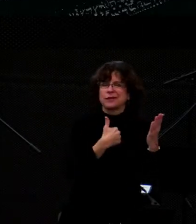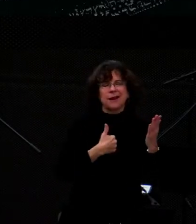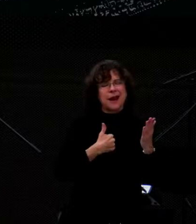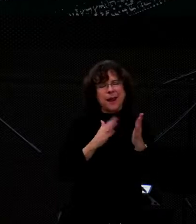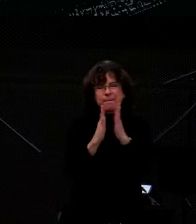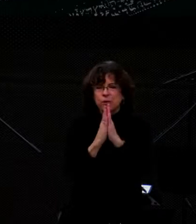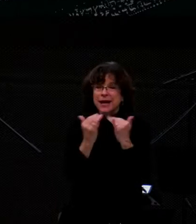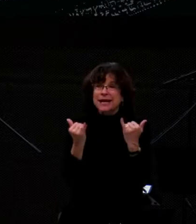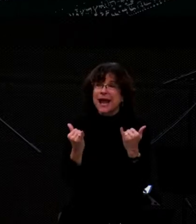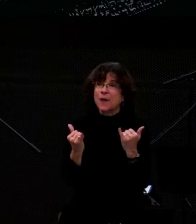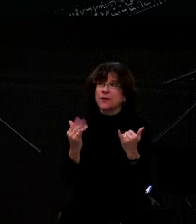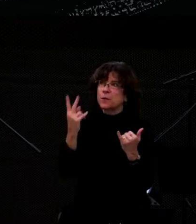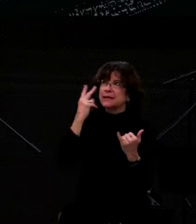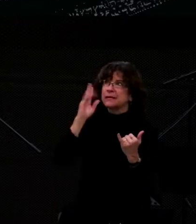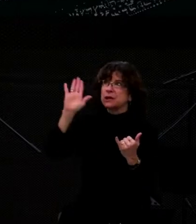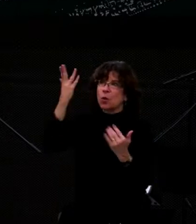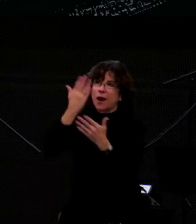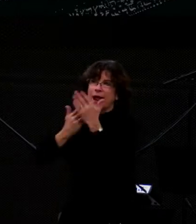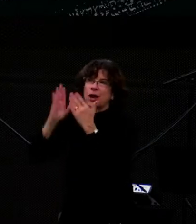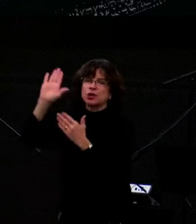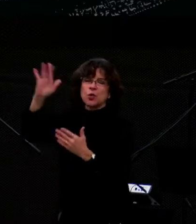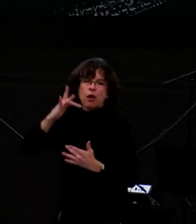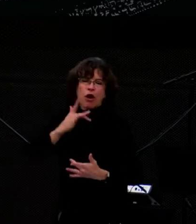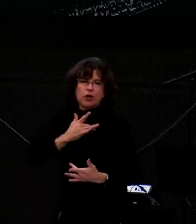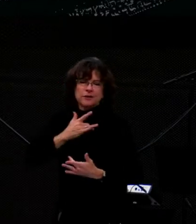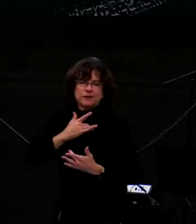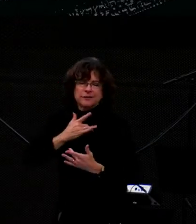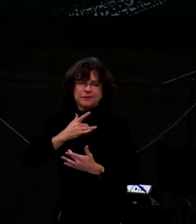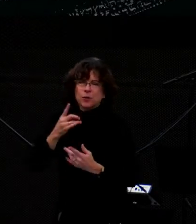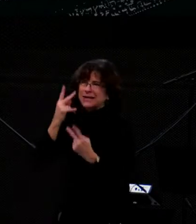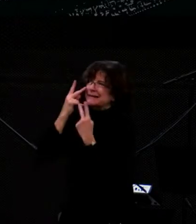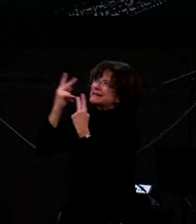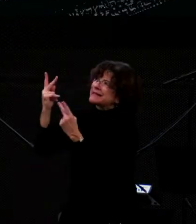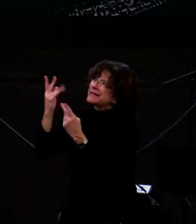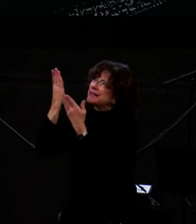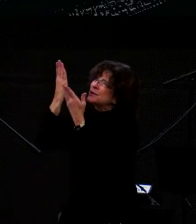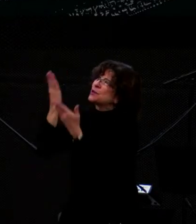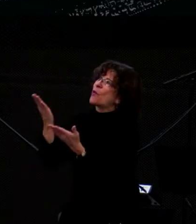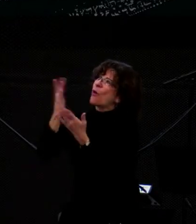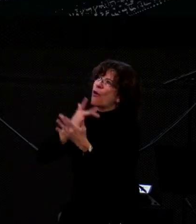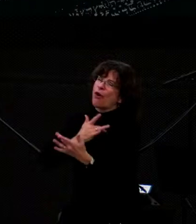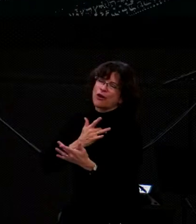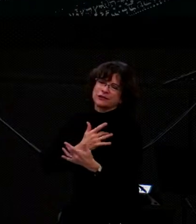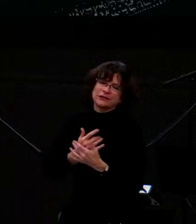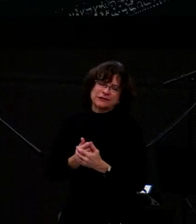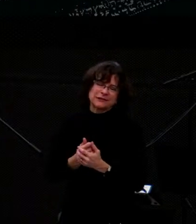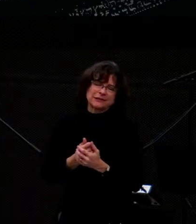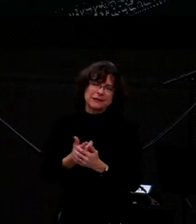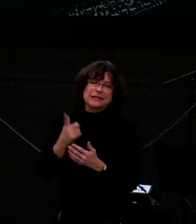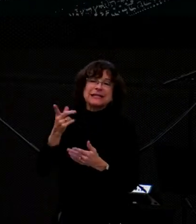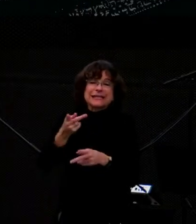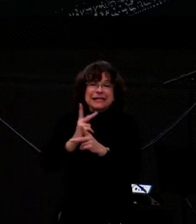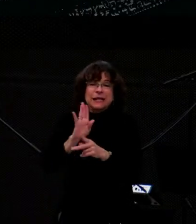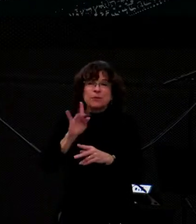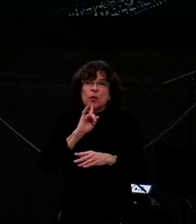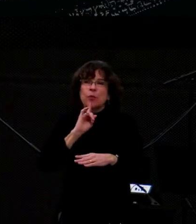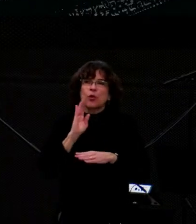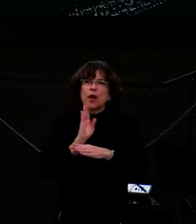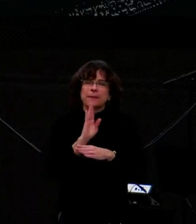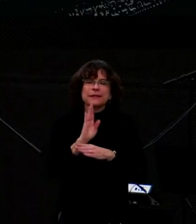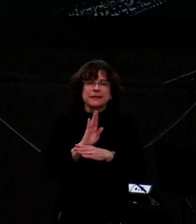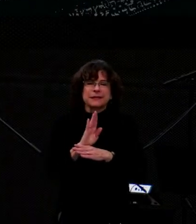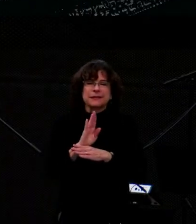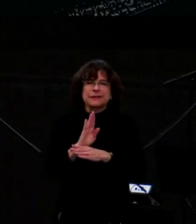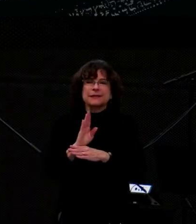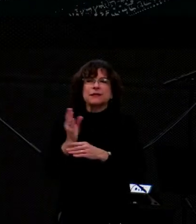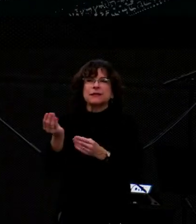only would we see your hand, but we would see your heart to keep your promises and preserve your people, to oppose the proud but give grace to the